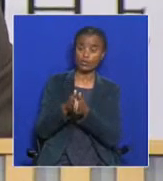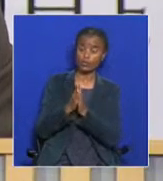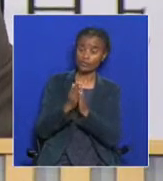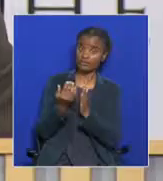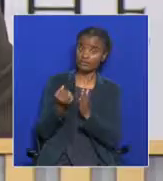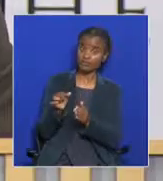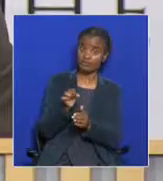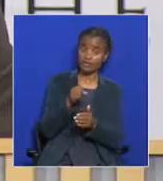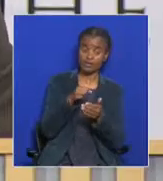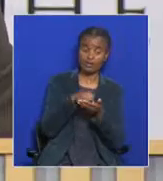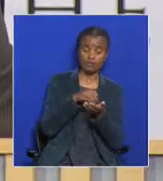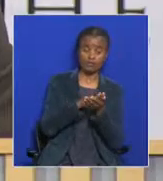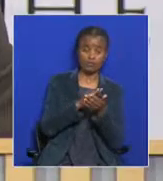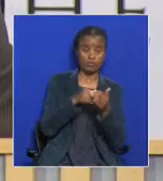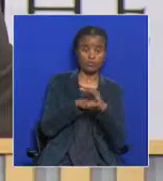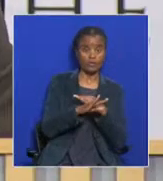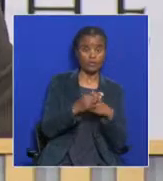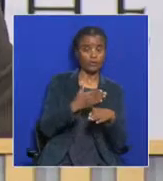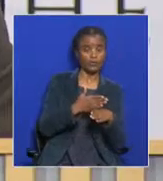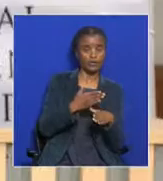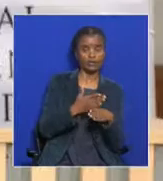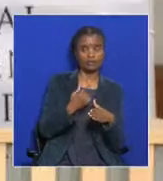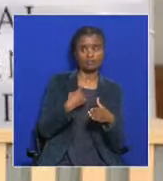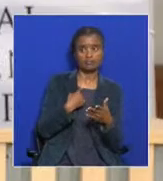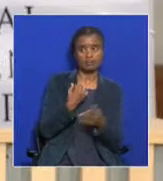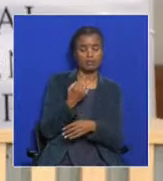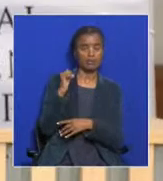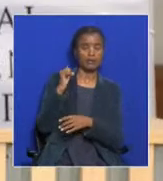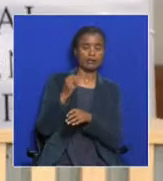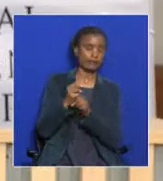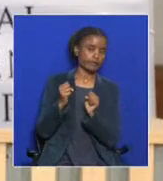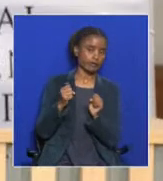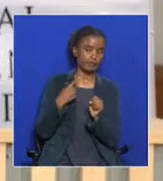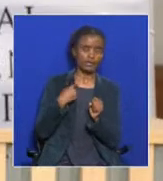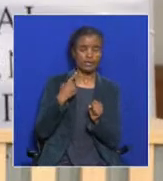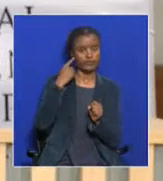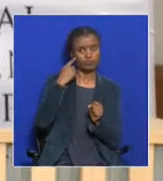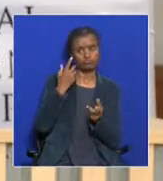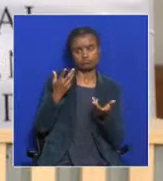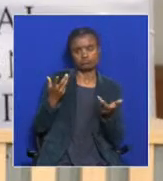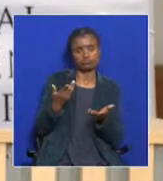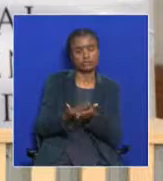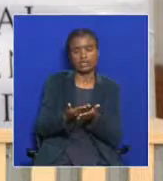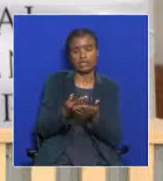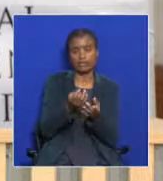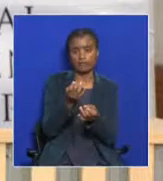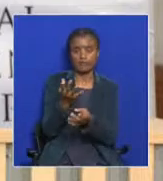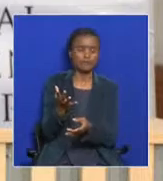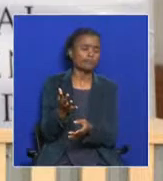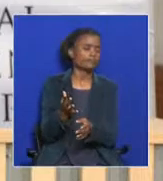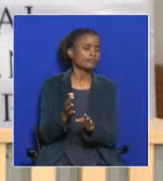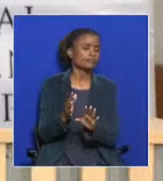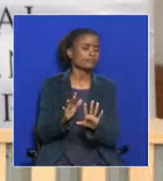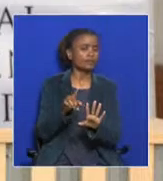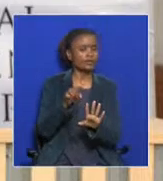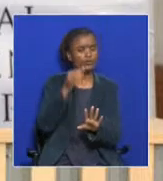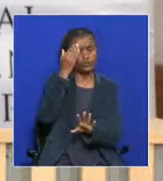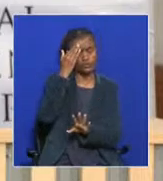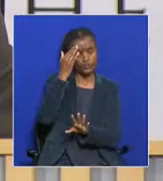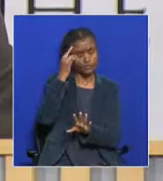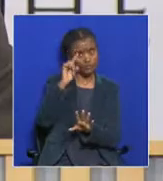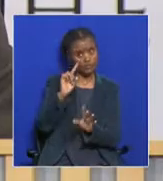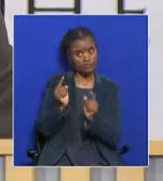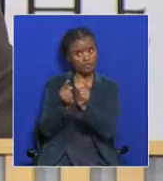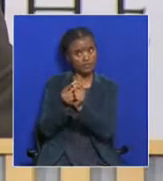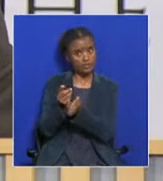I was a bit complacent in that regard. And you knew that they would meet and talk because they're at the office, or? When he